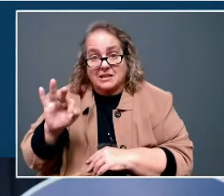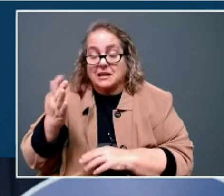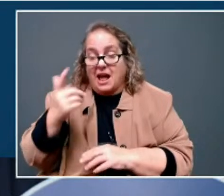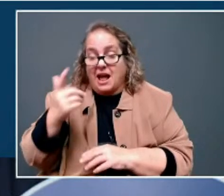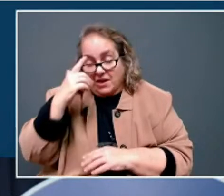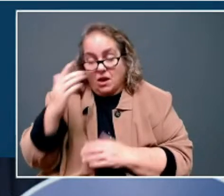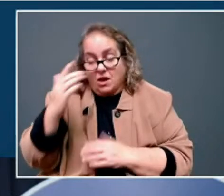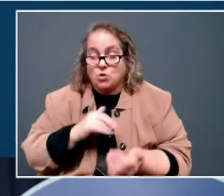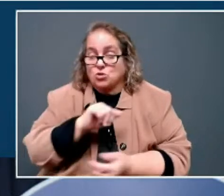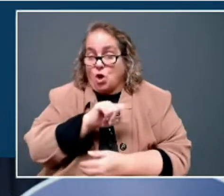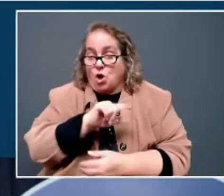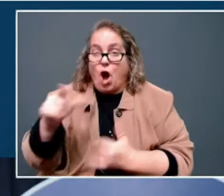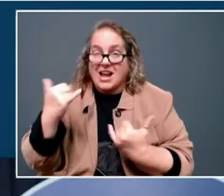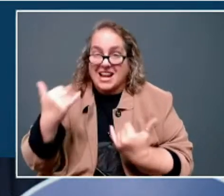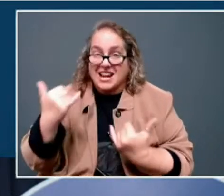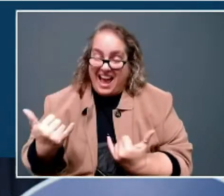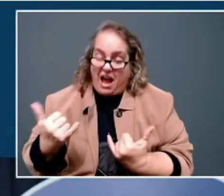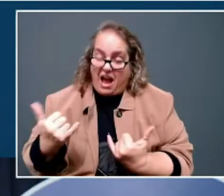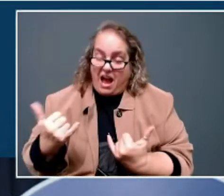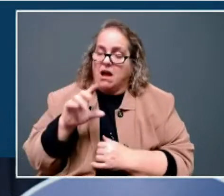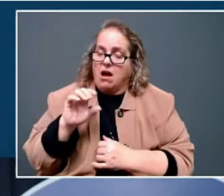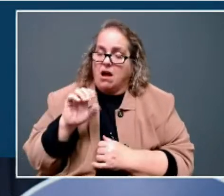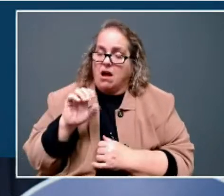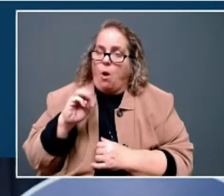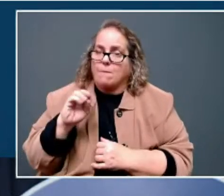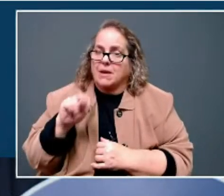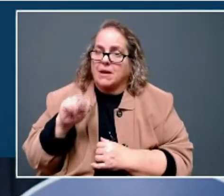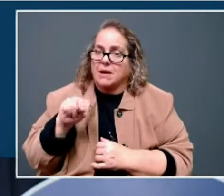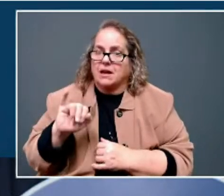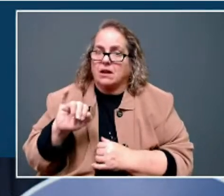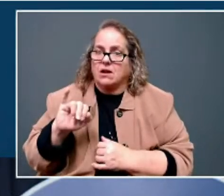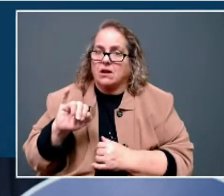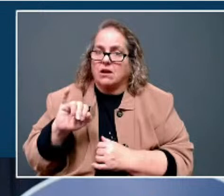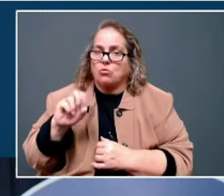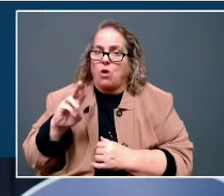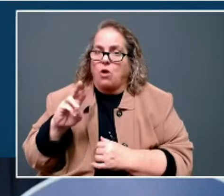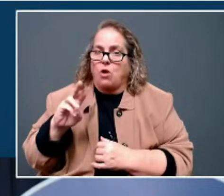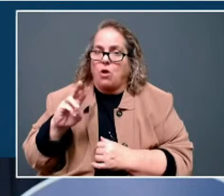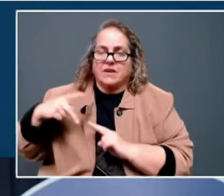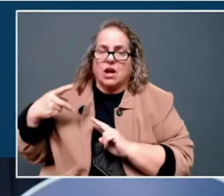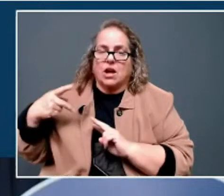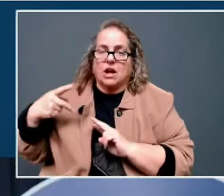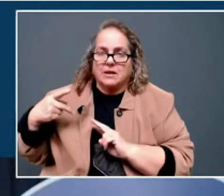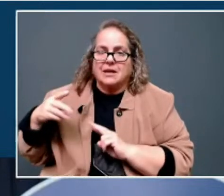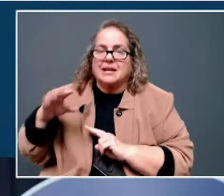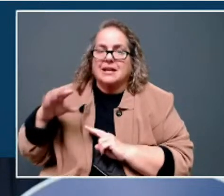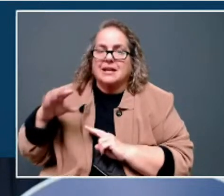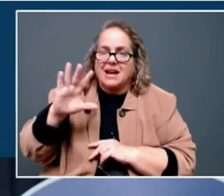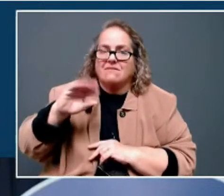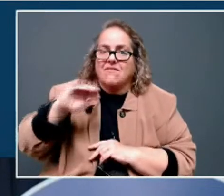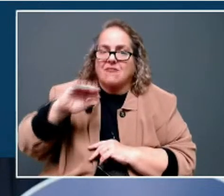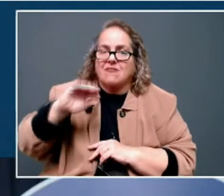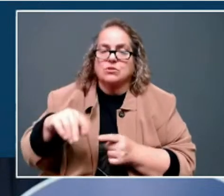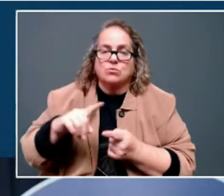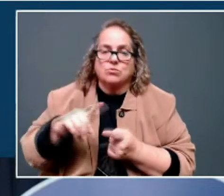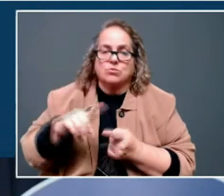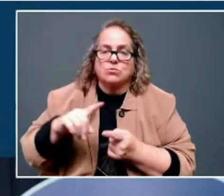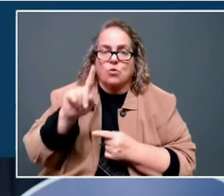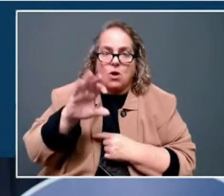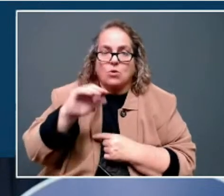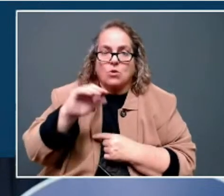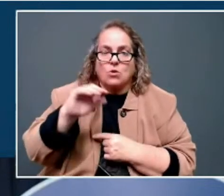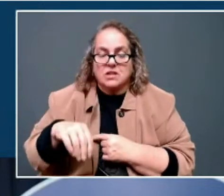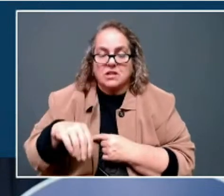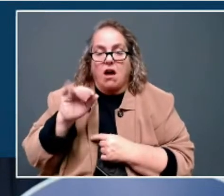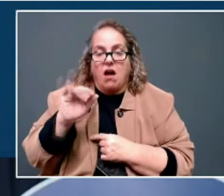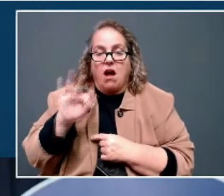be clear about that. It would be our belief at this point that 95% to 100 of COVID-19 in Kentucky